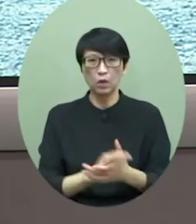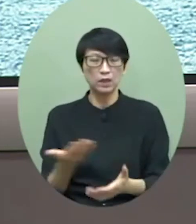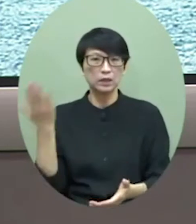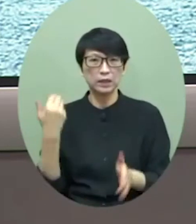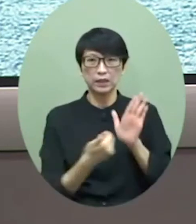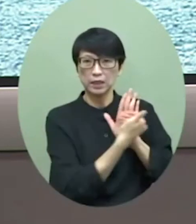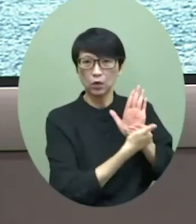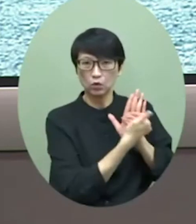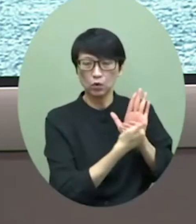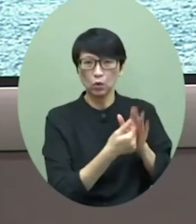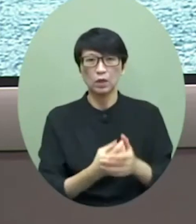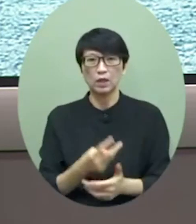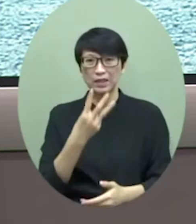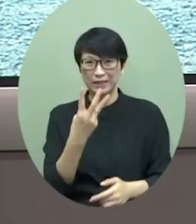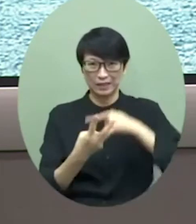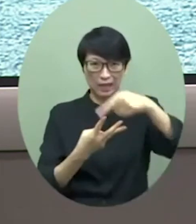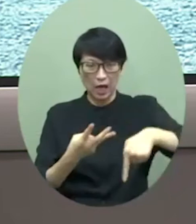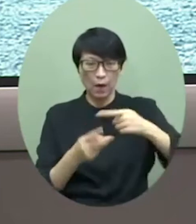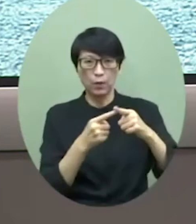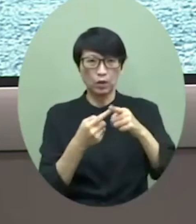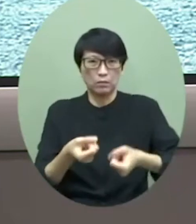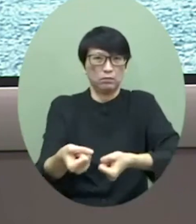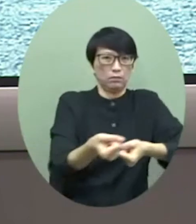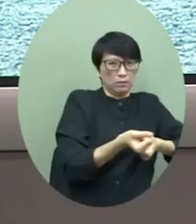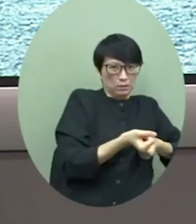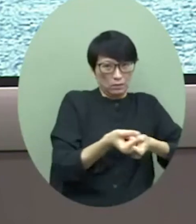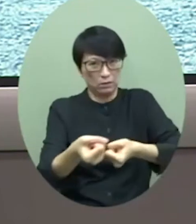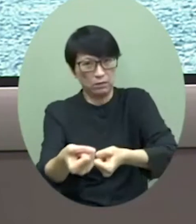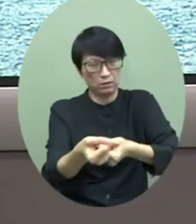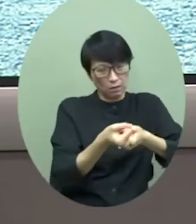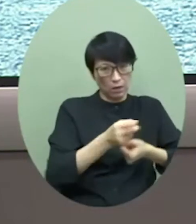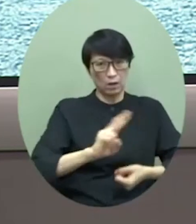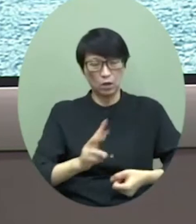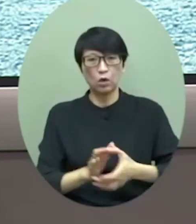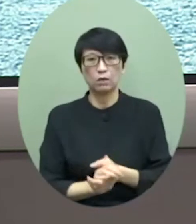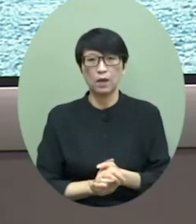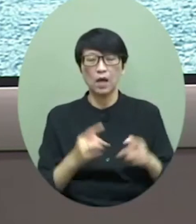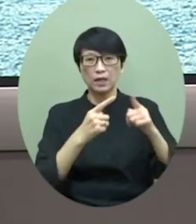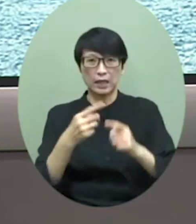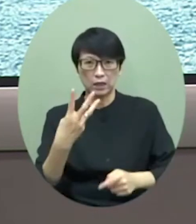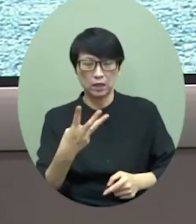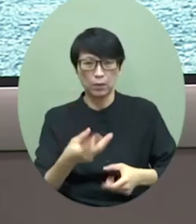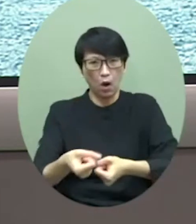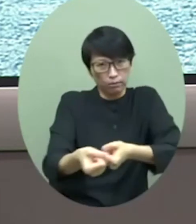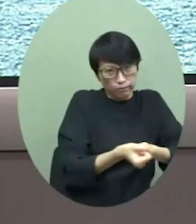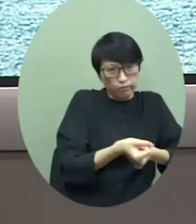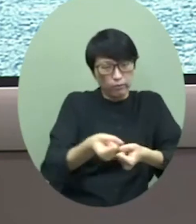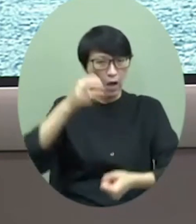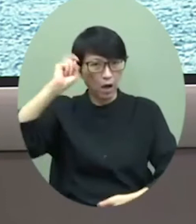also public acceptability. I've tried to demonstrate that, illustrate that in